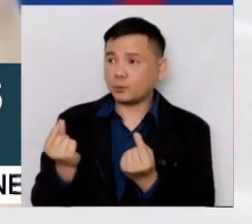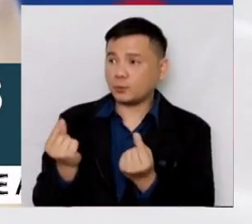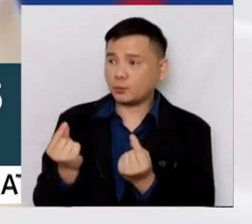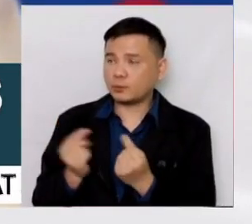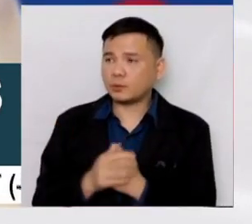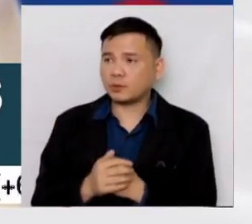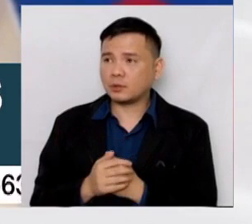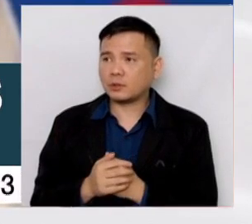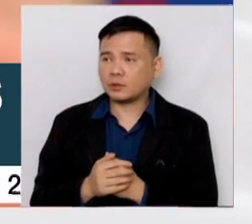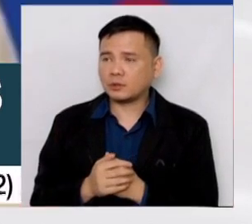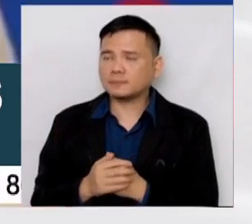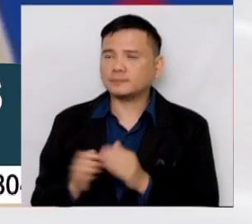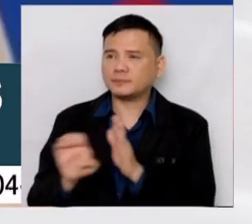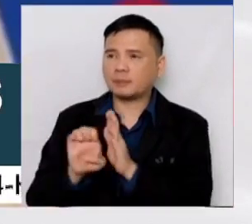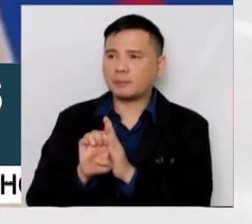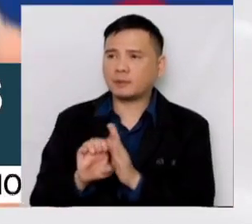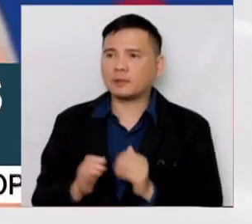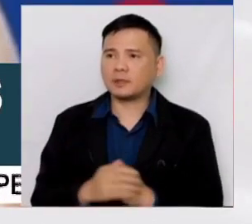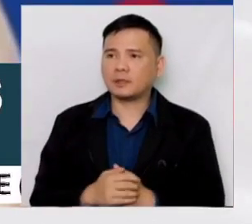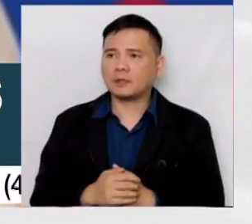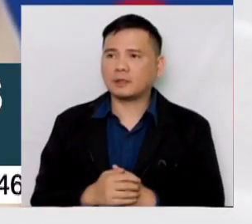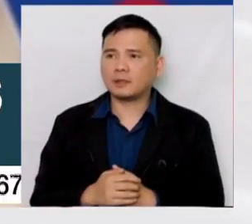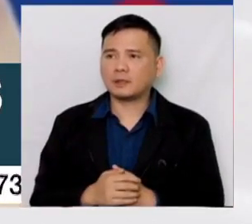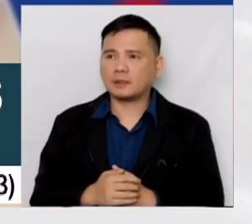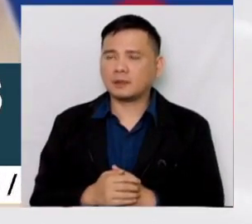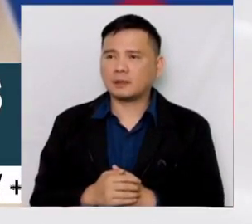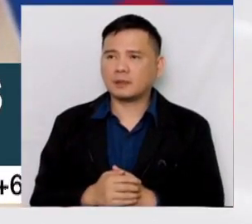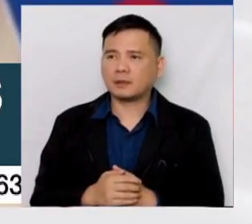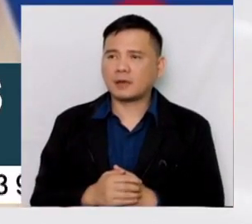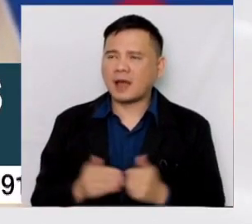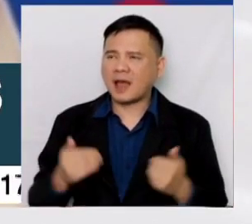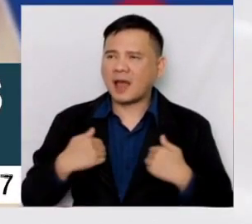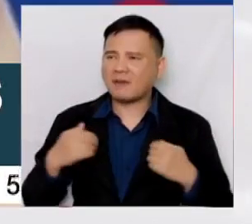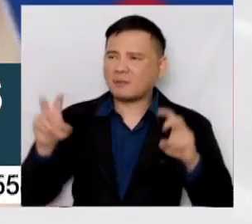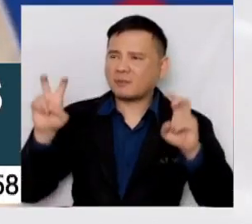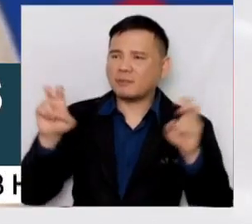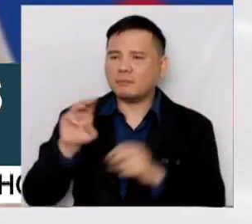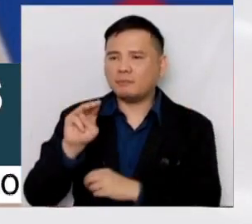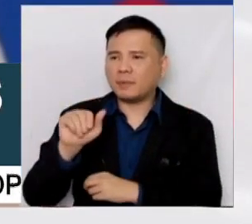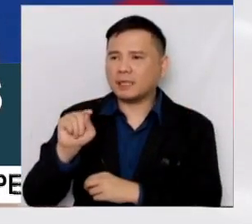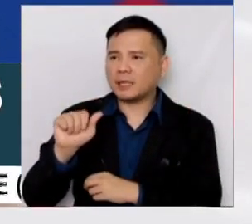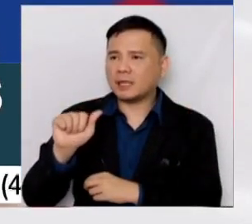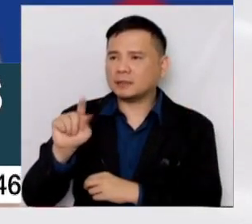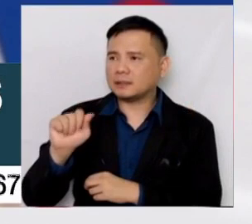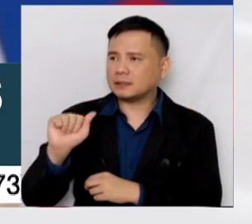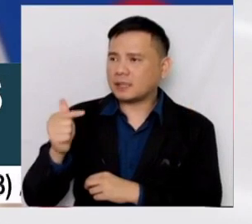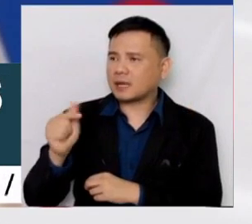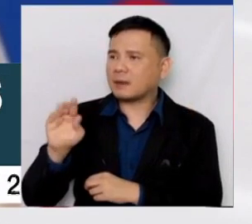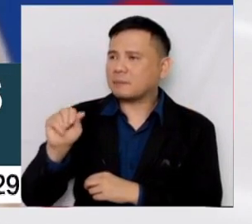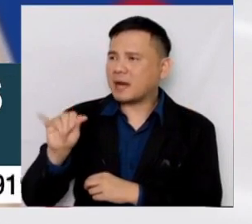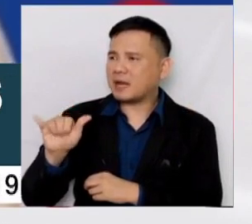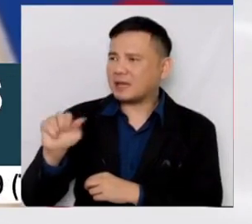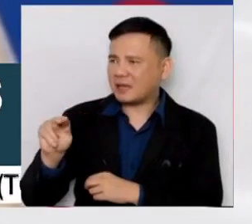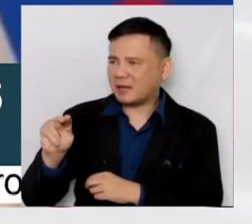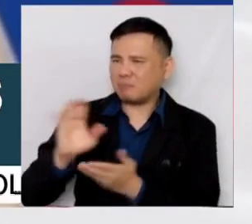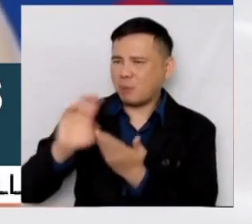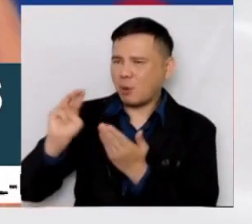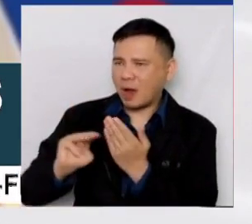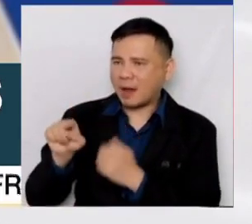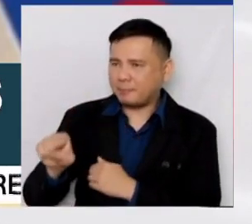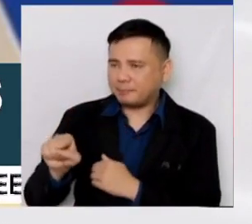is developing, for example, our third leg is called Matatag na Bayan, no? And I believe